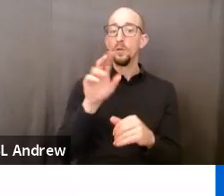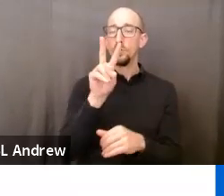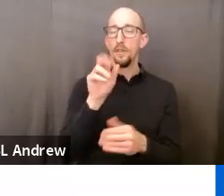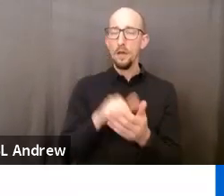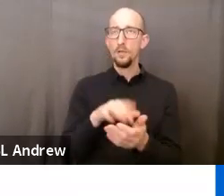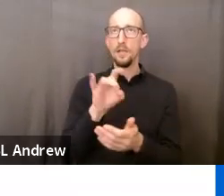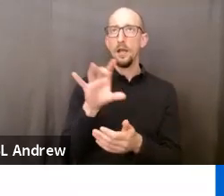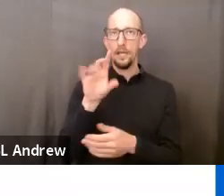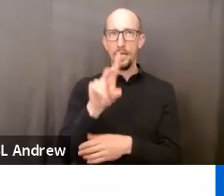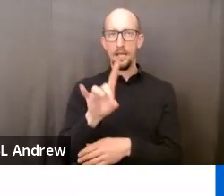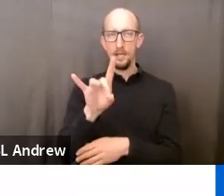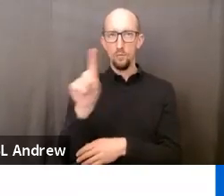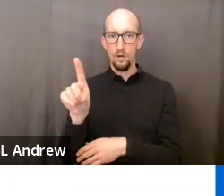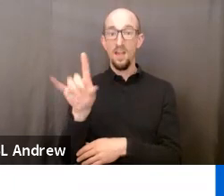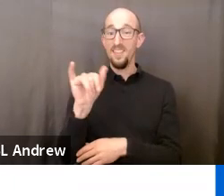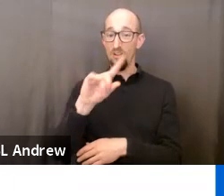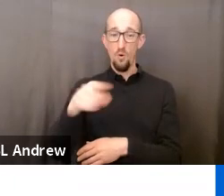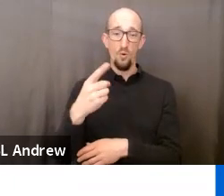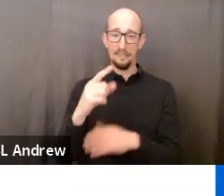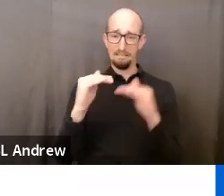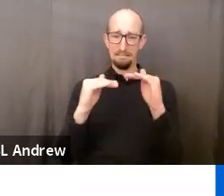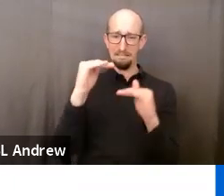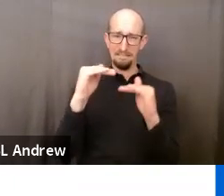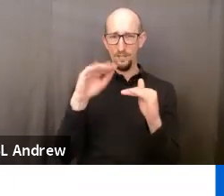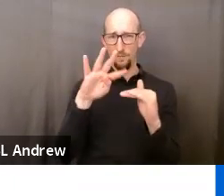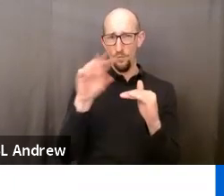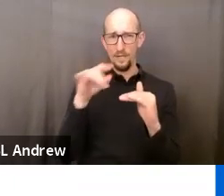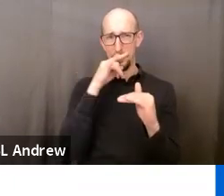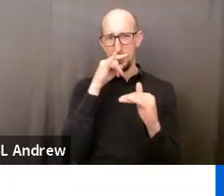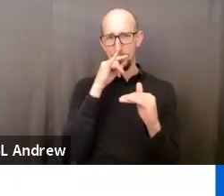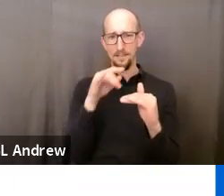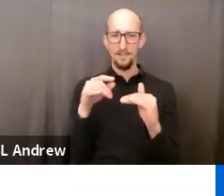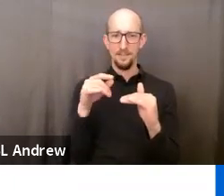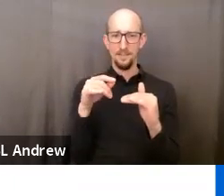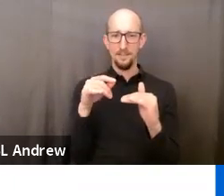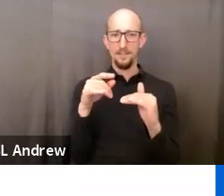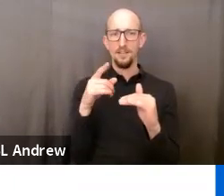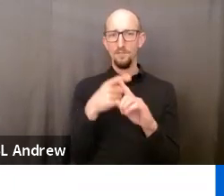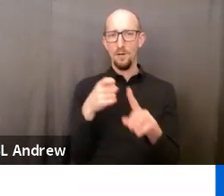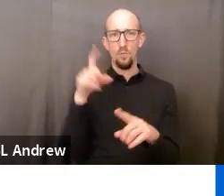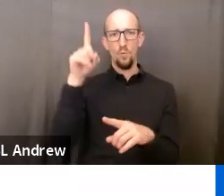And that's only about 40 kids different from that 1/8 number. So I think